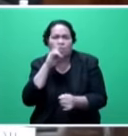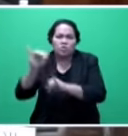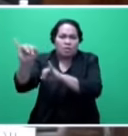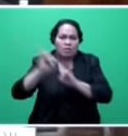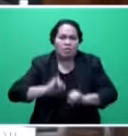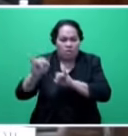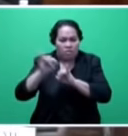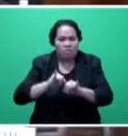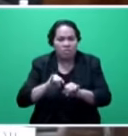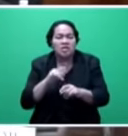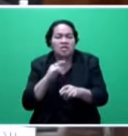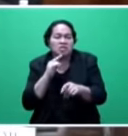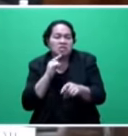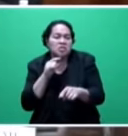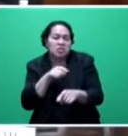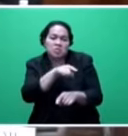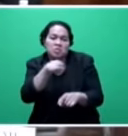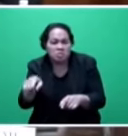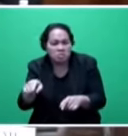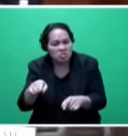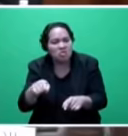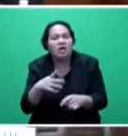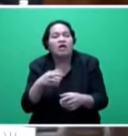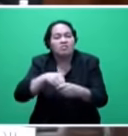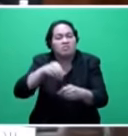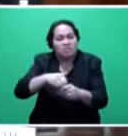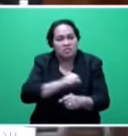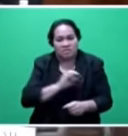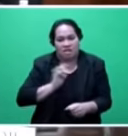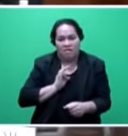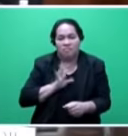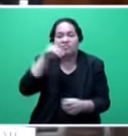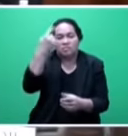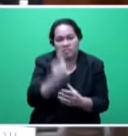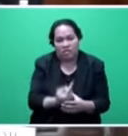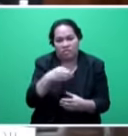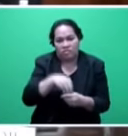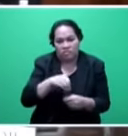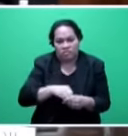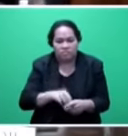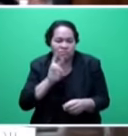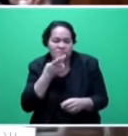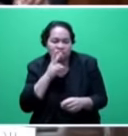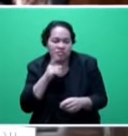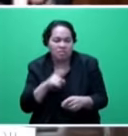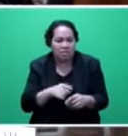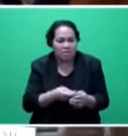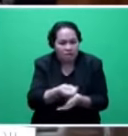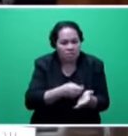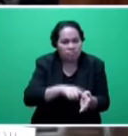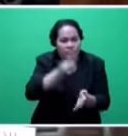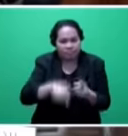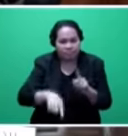themselves at the mercy of customs officers, imbued with subjective and corruptible